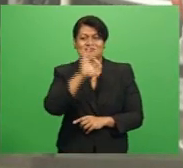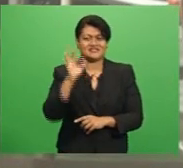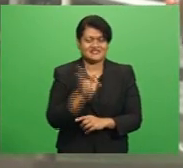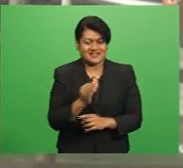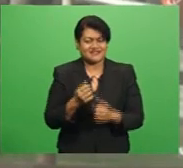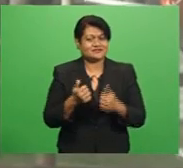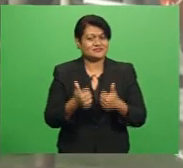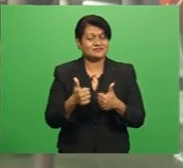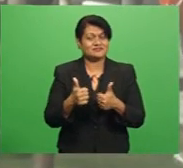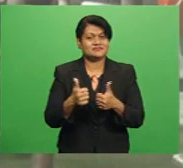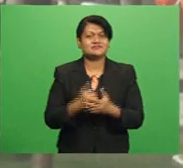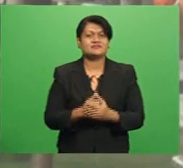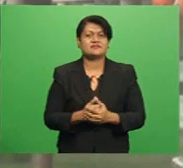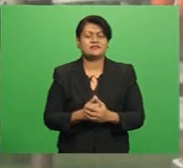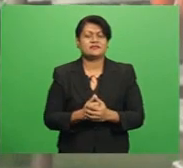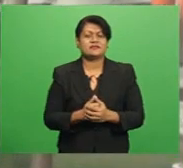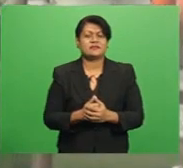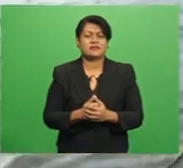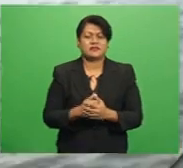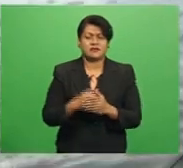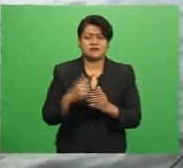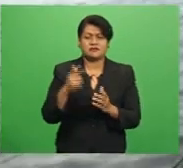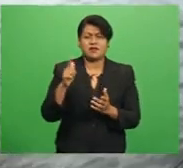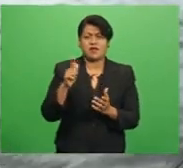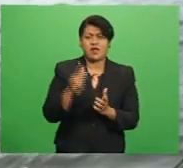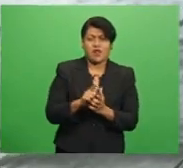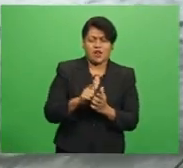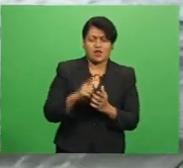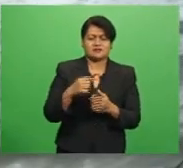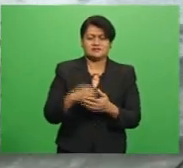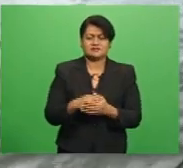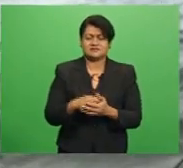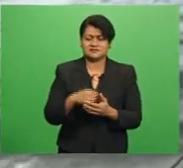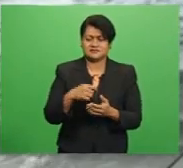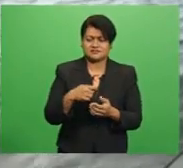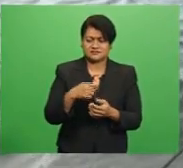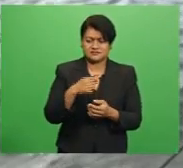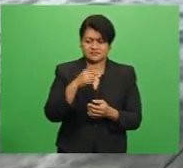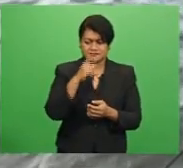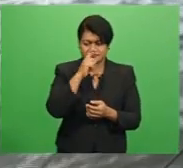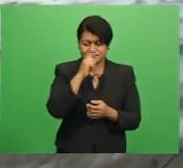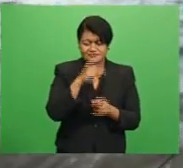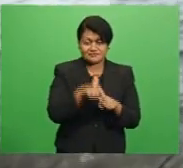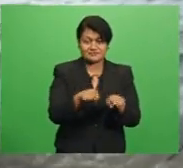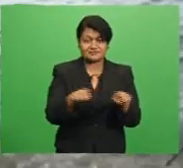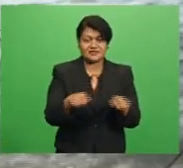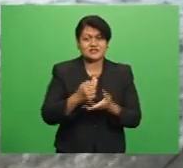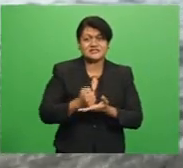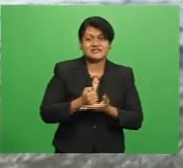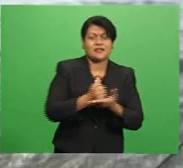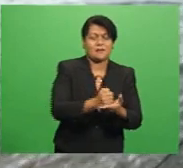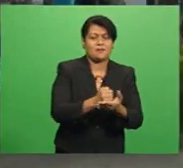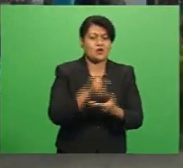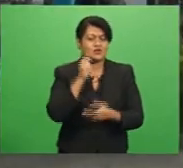Our Local initiative and low rates have encouraged a lot of Fijians to support the local tourism sector. They tend to be very last minute